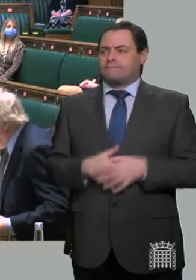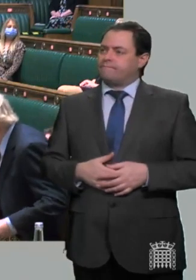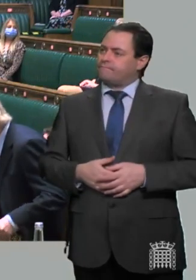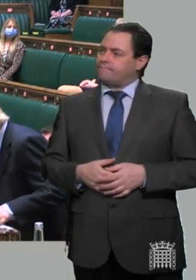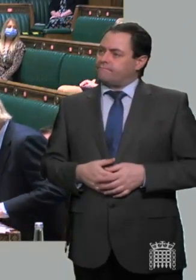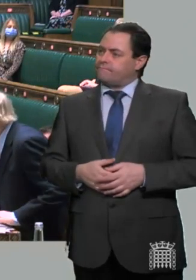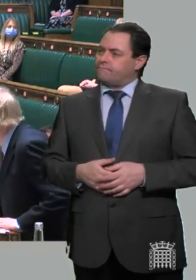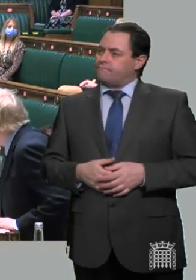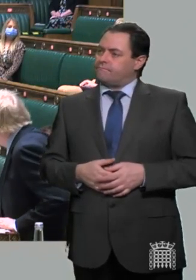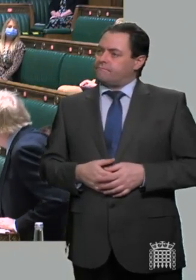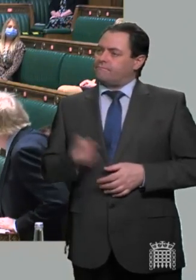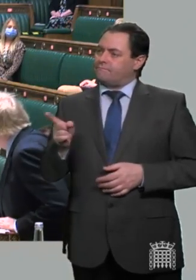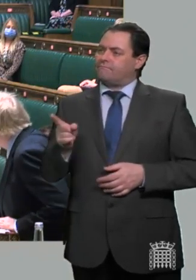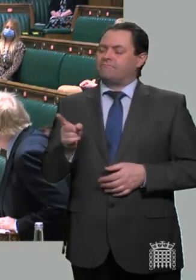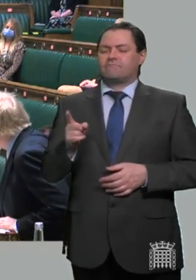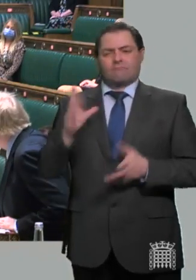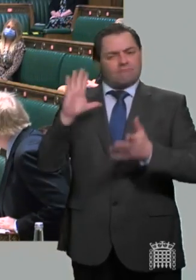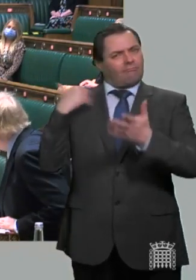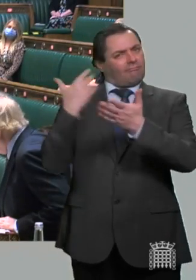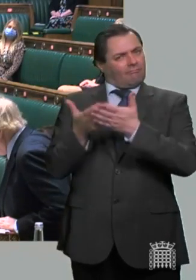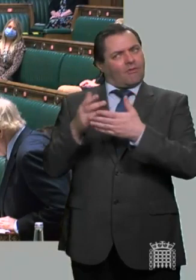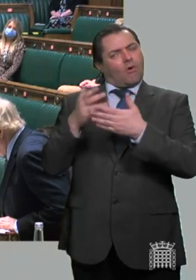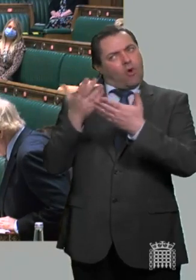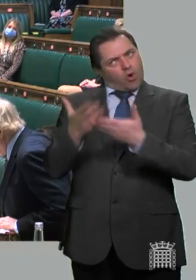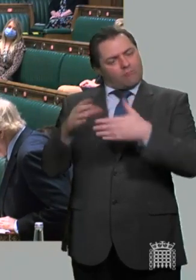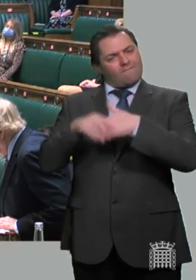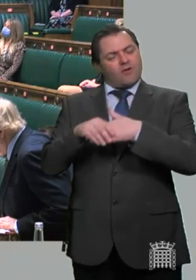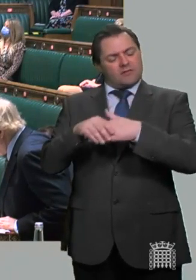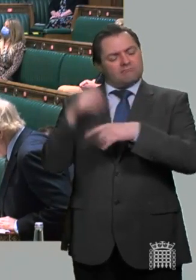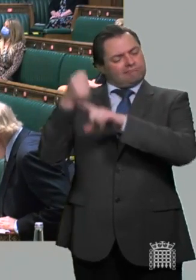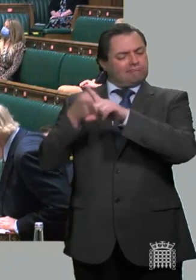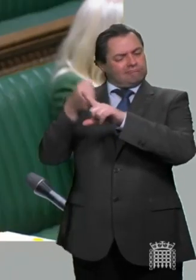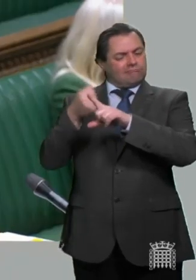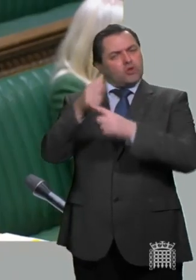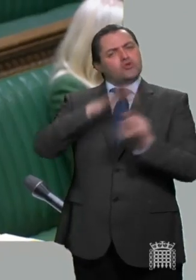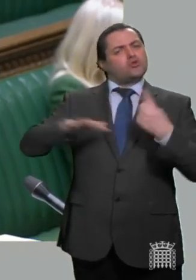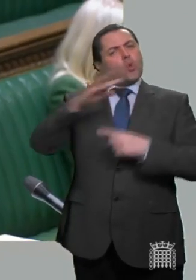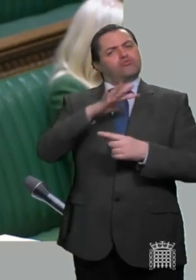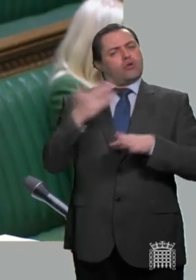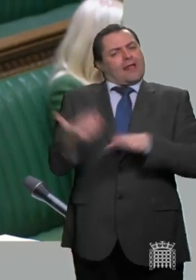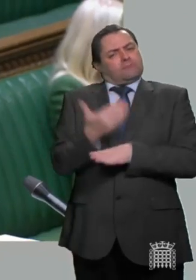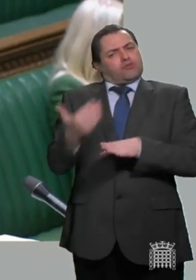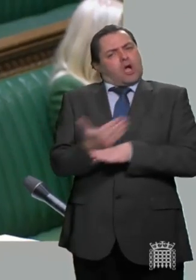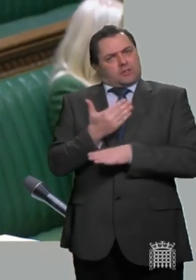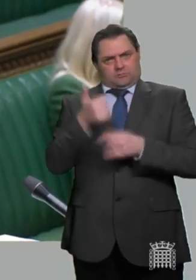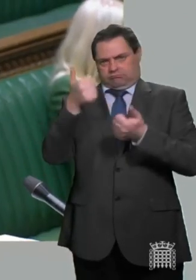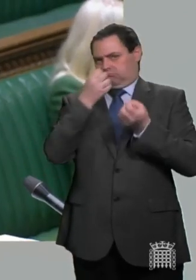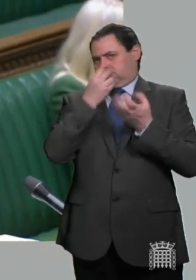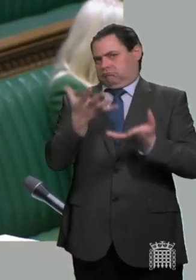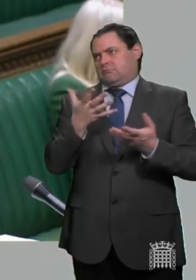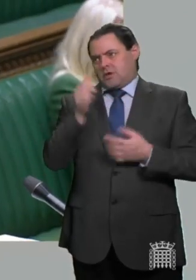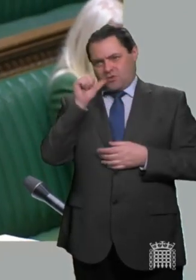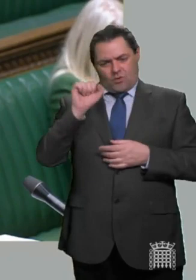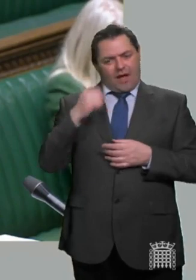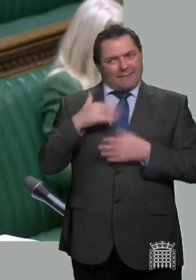My hon. Friend has long been a campaigner for the wonderful benefits of social enterprise. I've visited some of his own